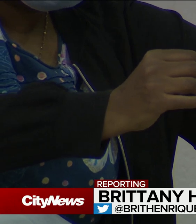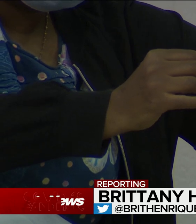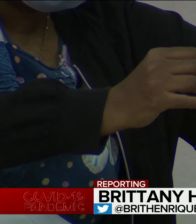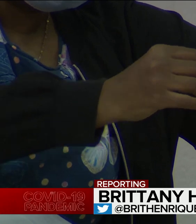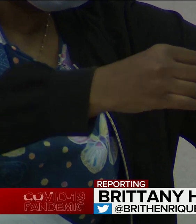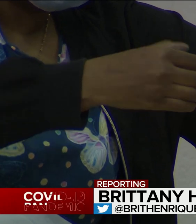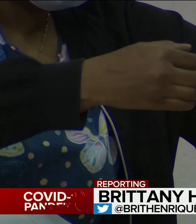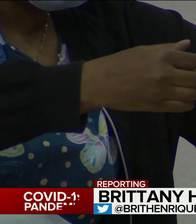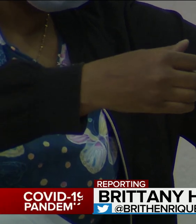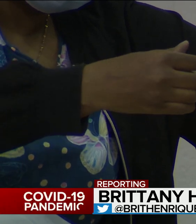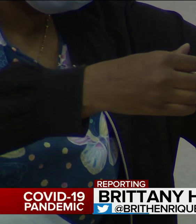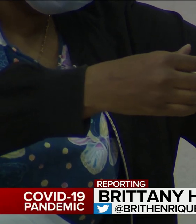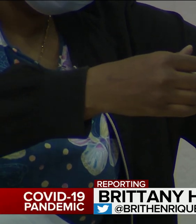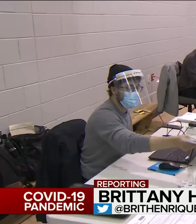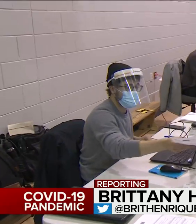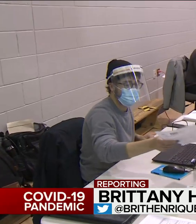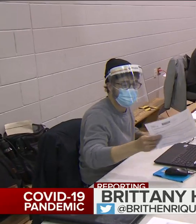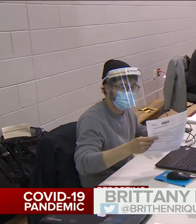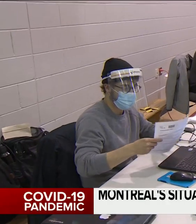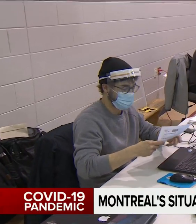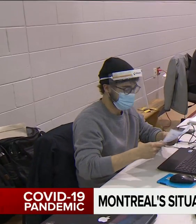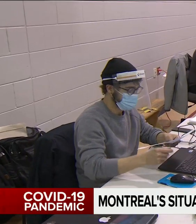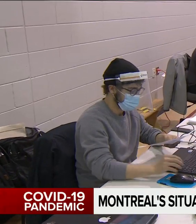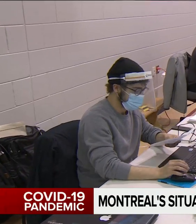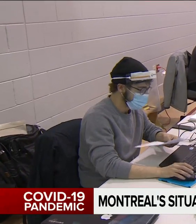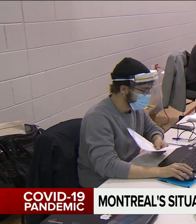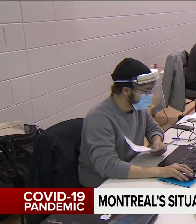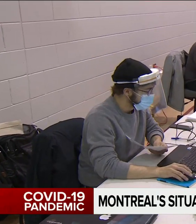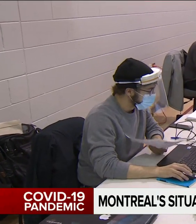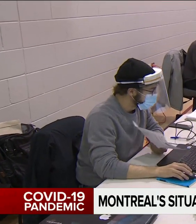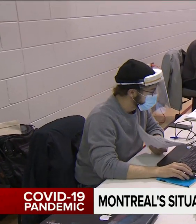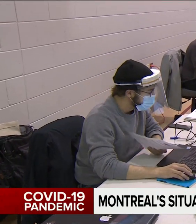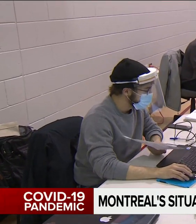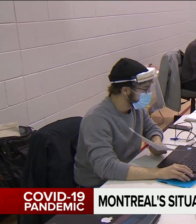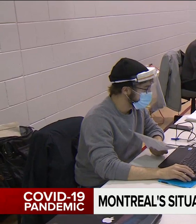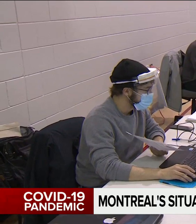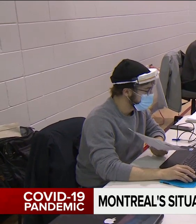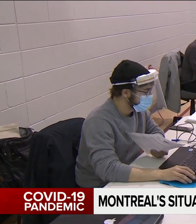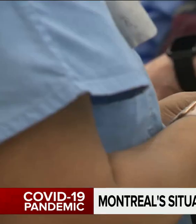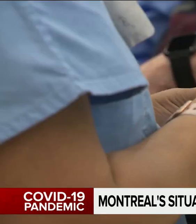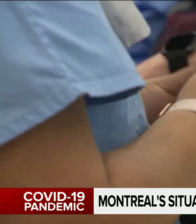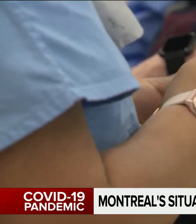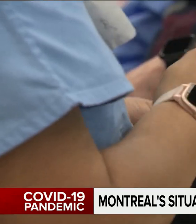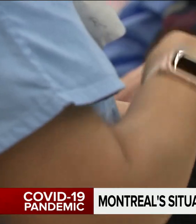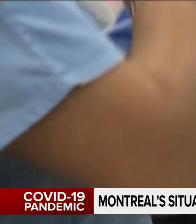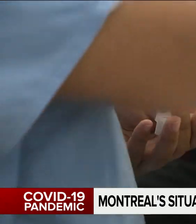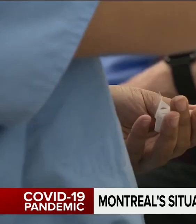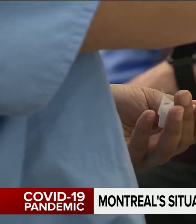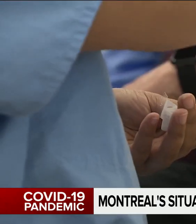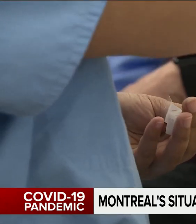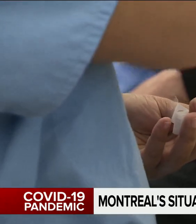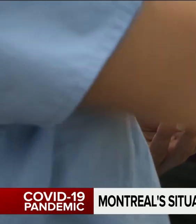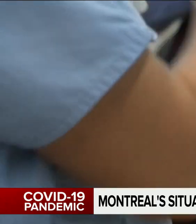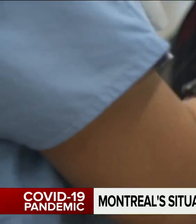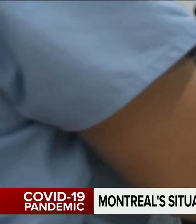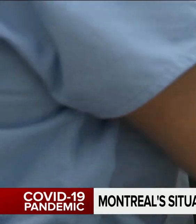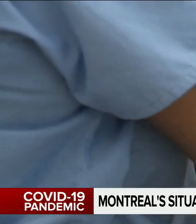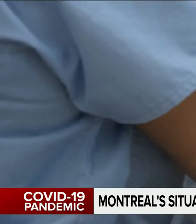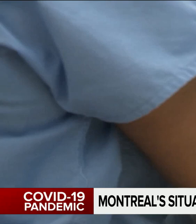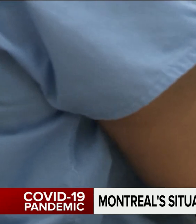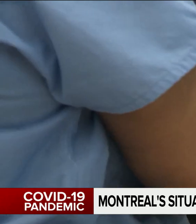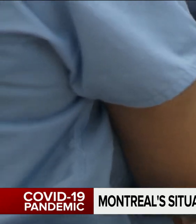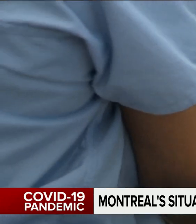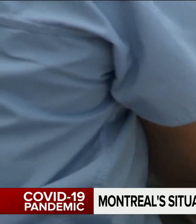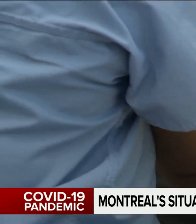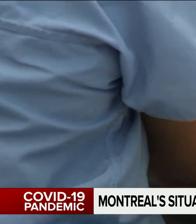a positive note to their COVID-19 press briefing Wednesday, saying the situation in the city is progressing in the right direction. Even